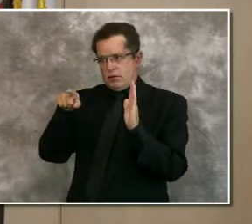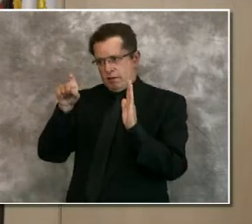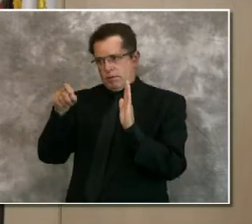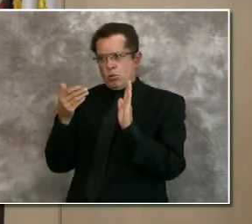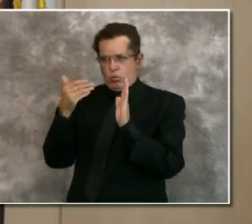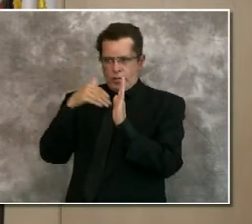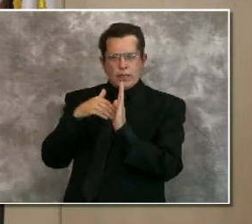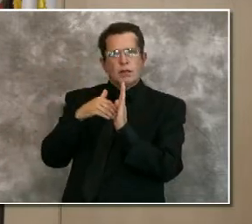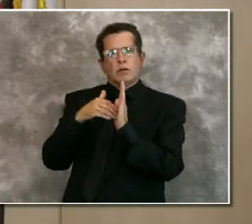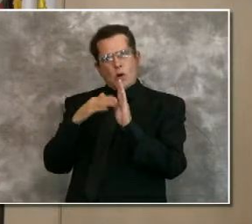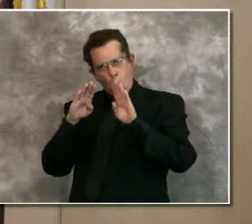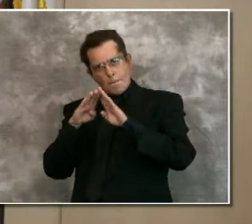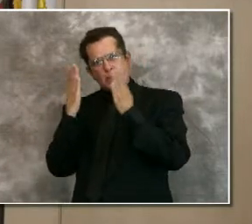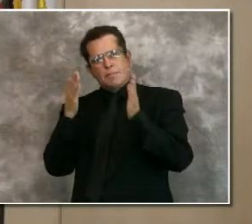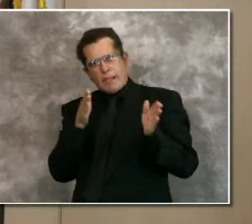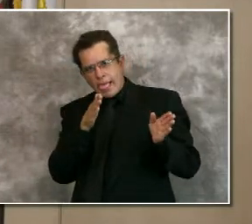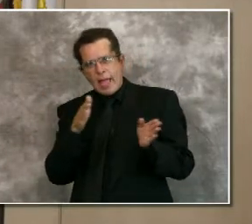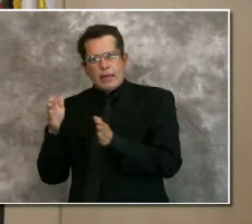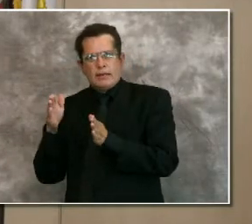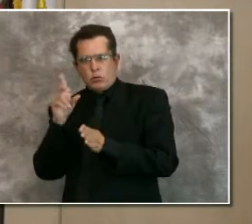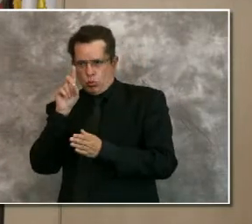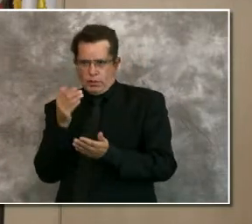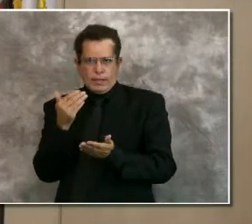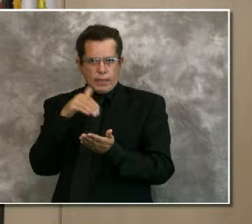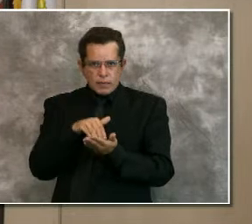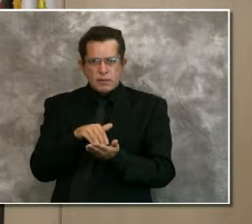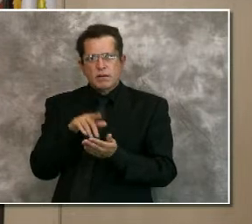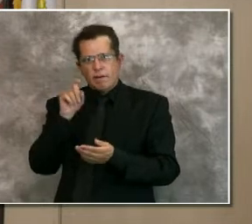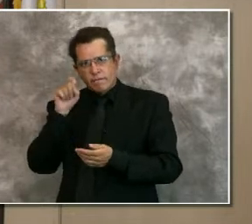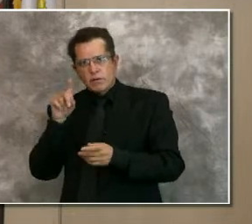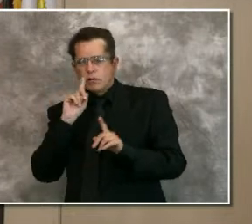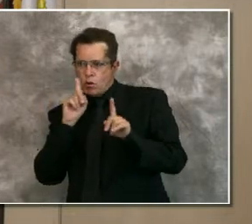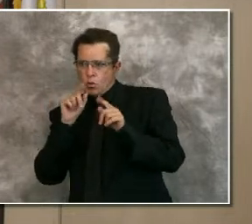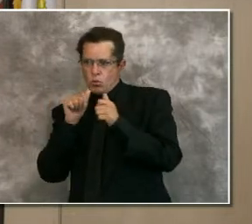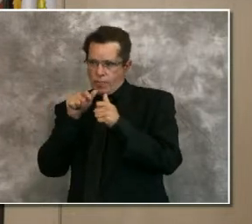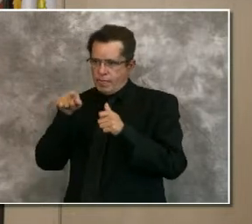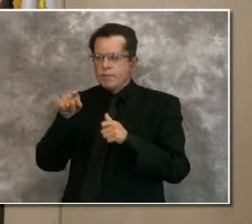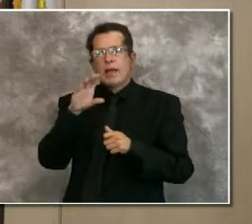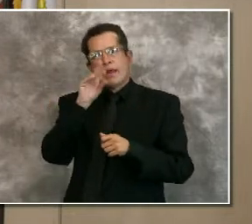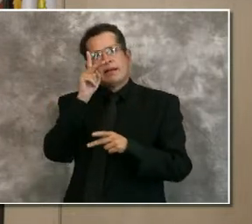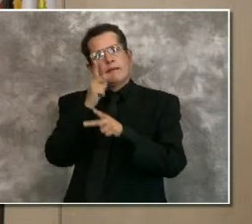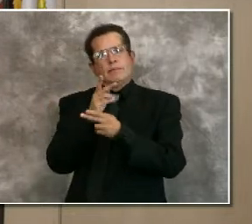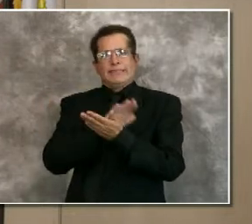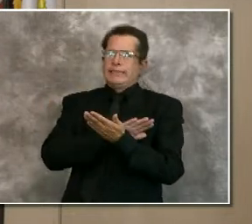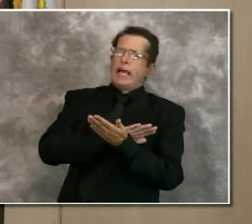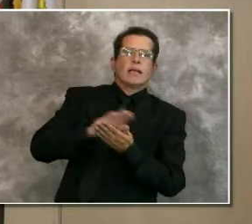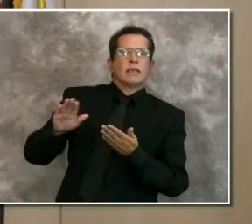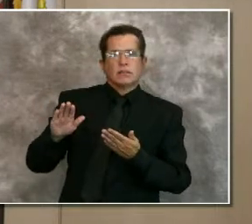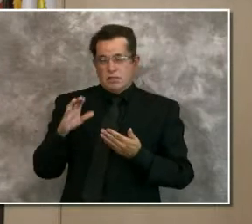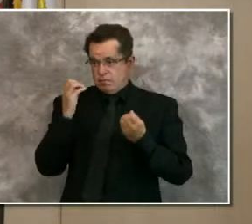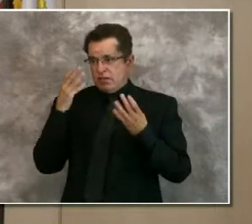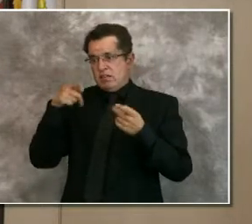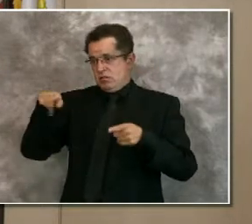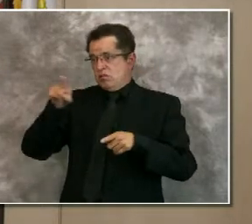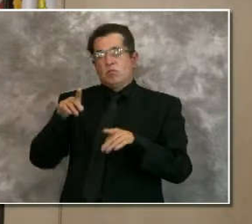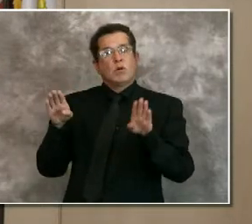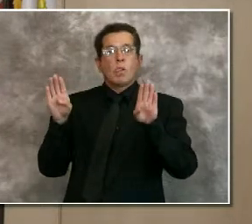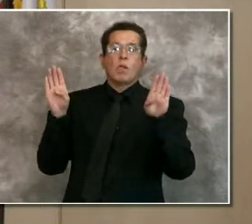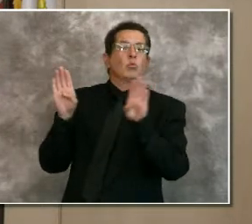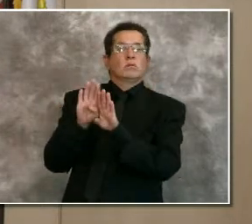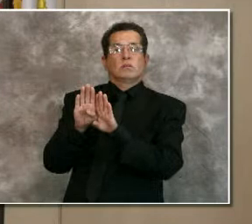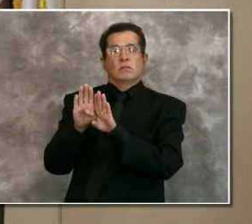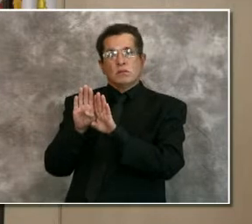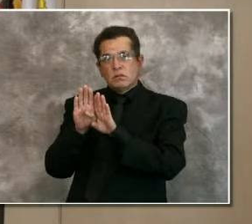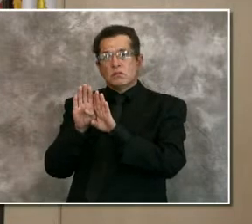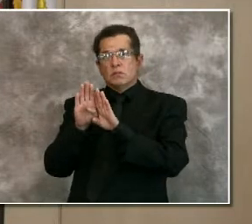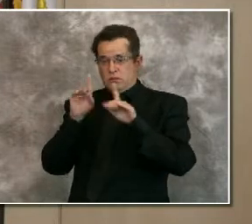their reopening plan. They conduct sanitation, and in many cases, they close down to conduct